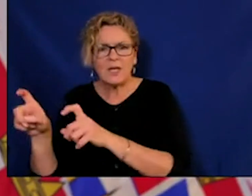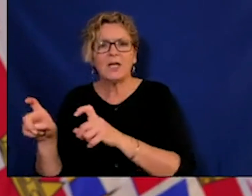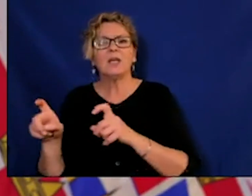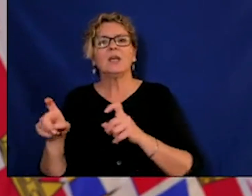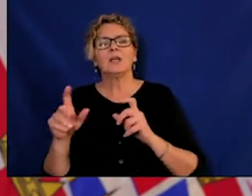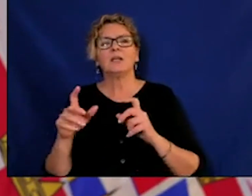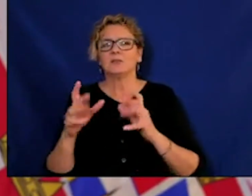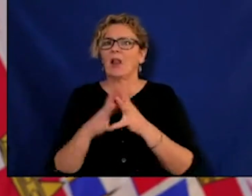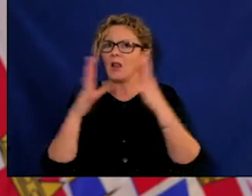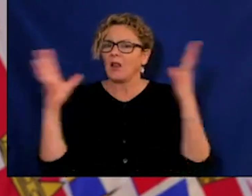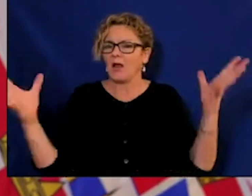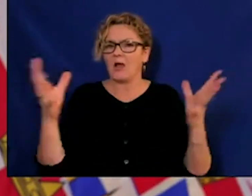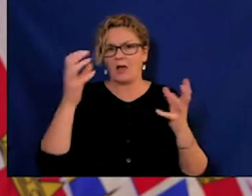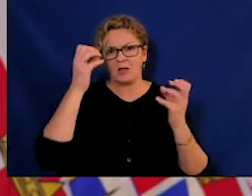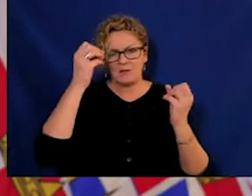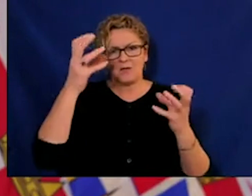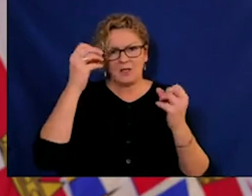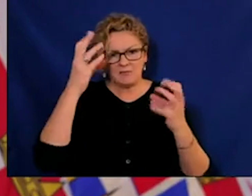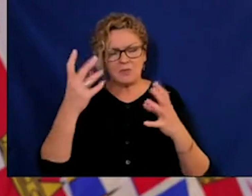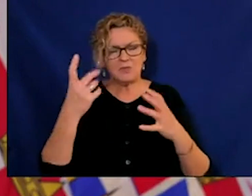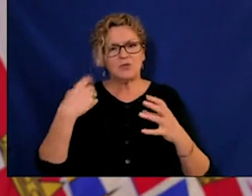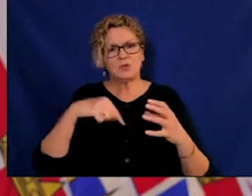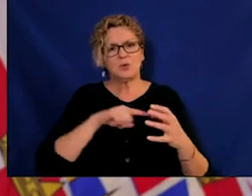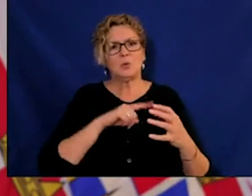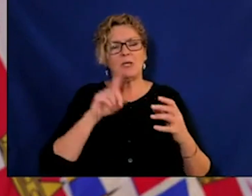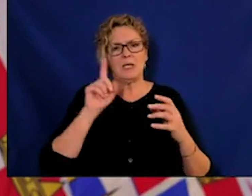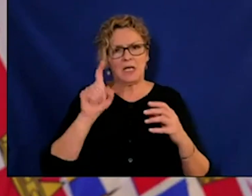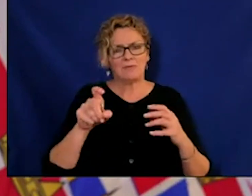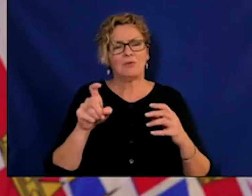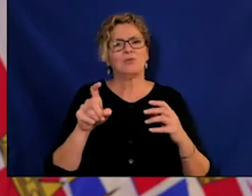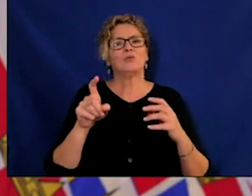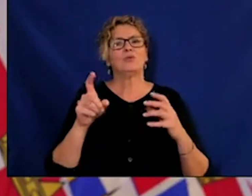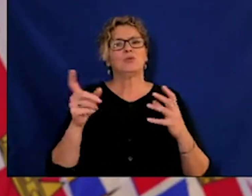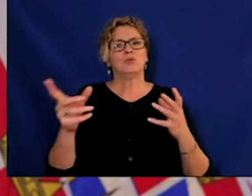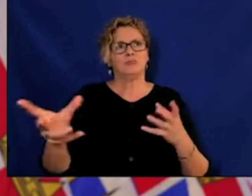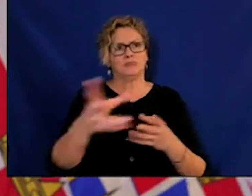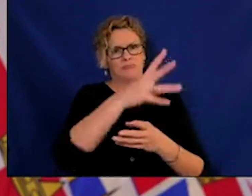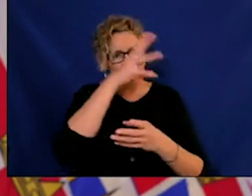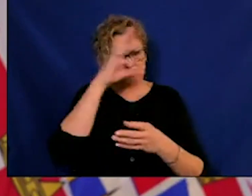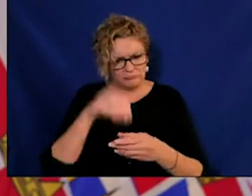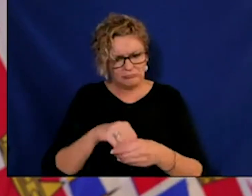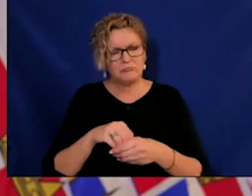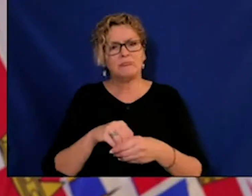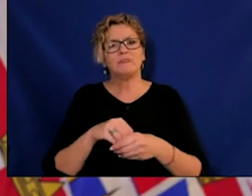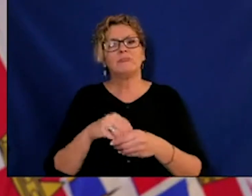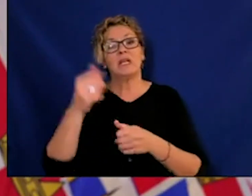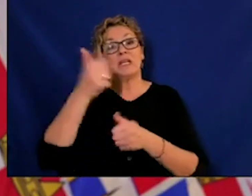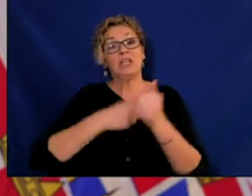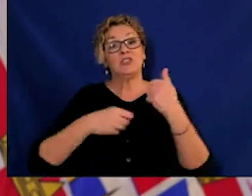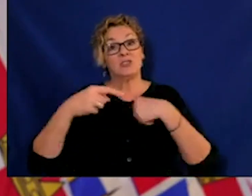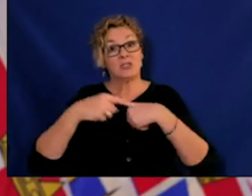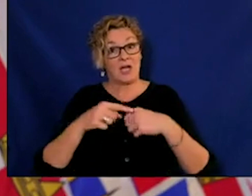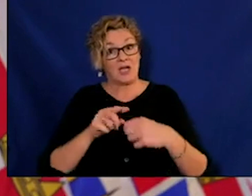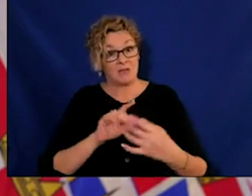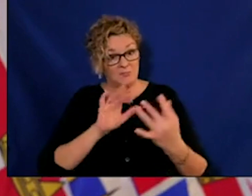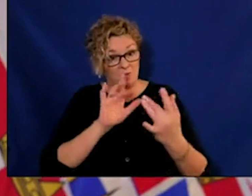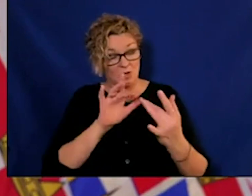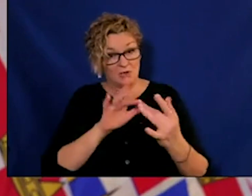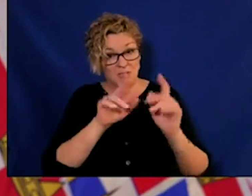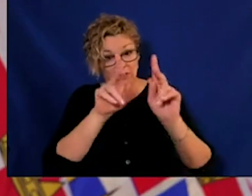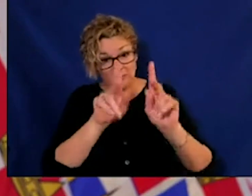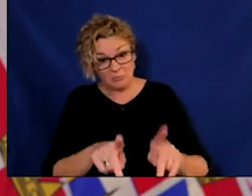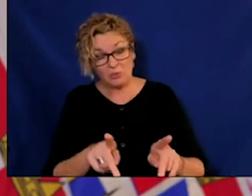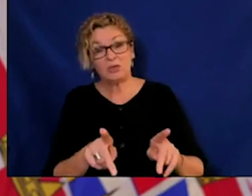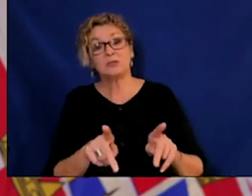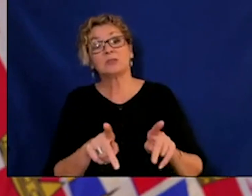get understand the impact of both COVID and the measures that we're taking on people in BC. But